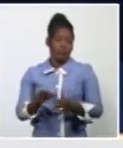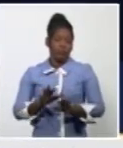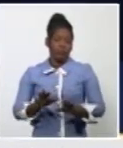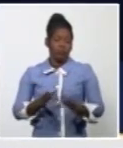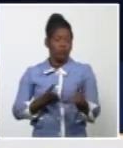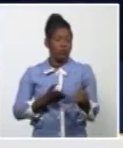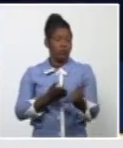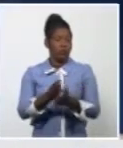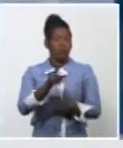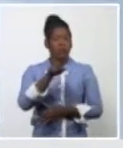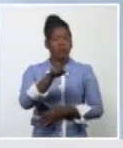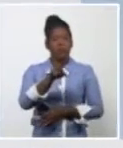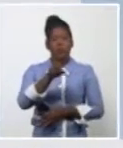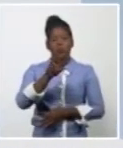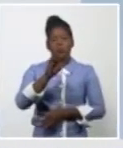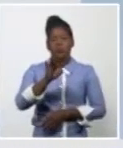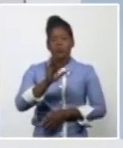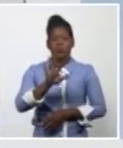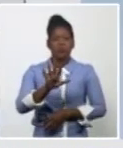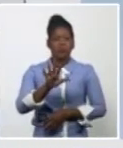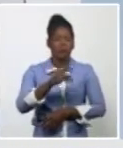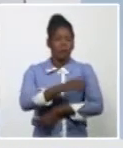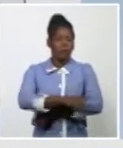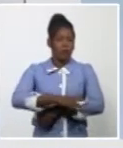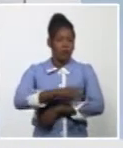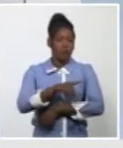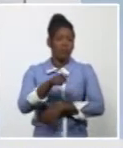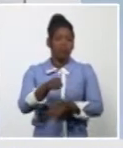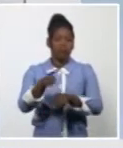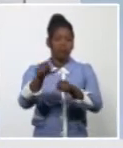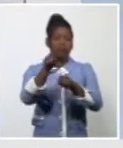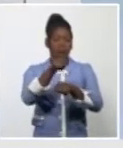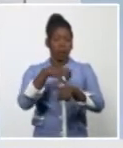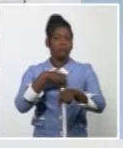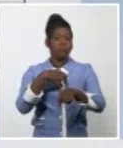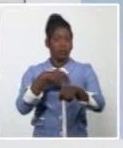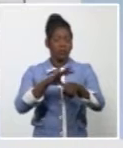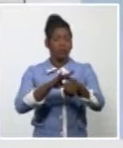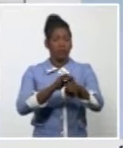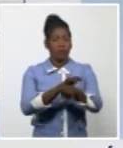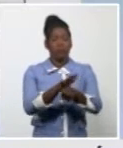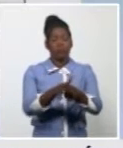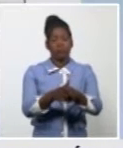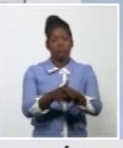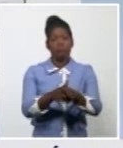same 185 countries remain with cases of COVID-19.